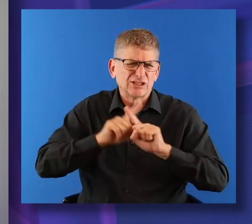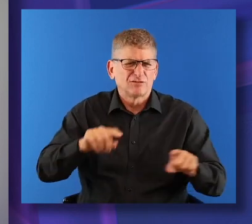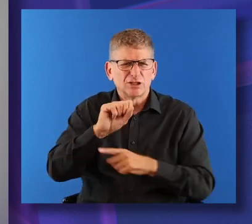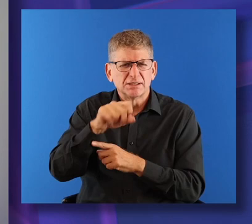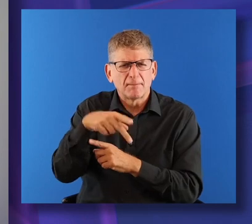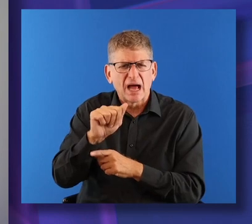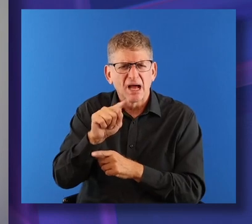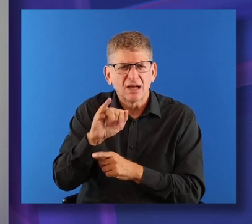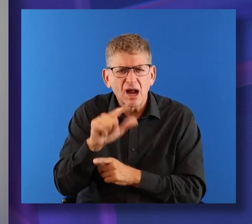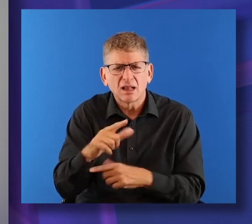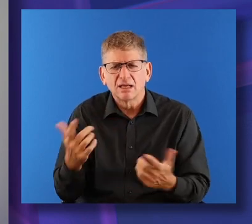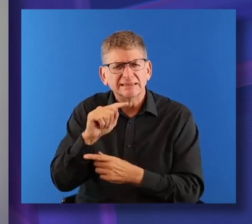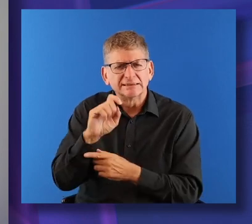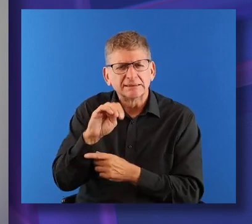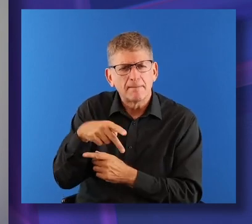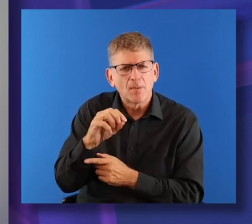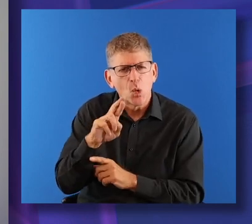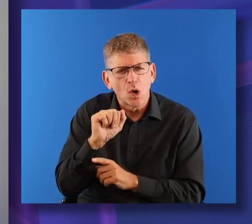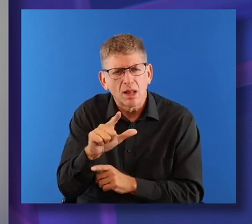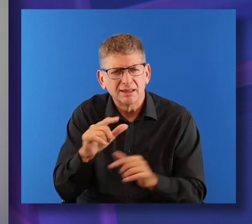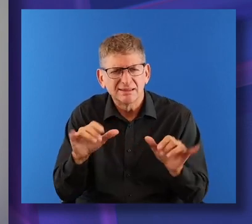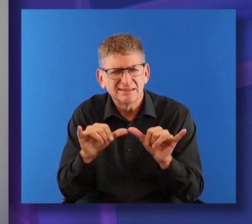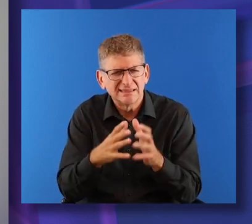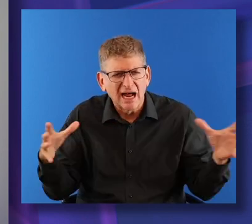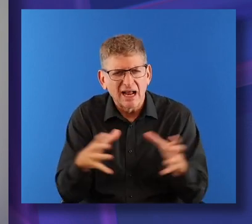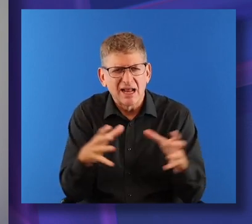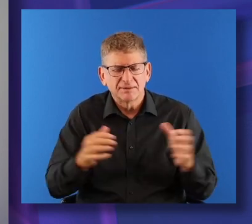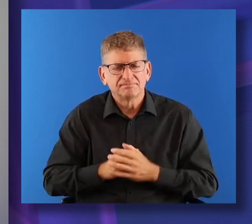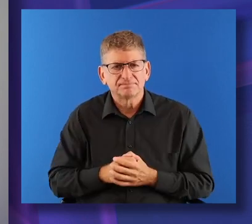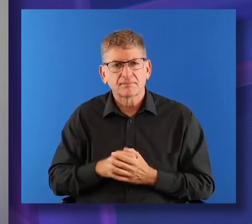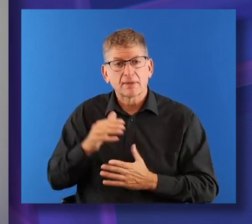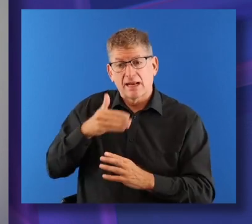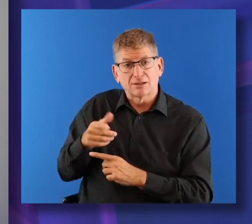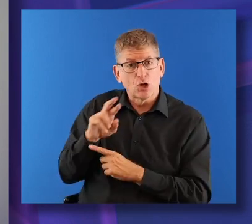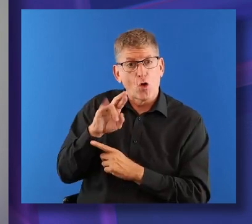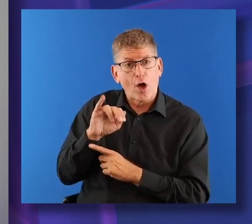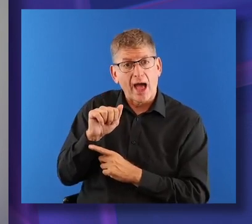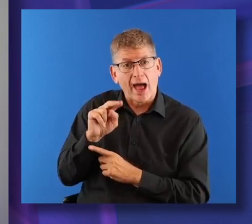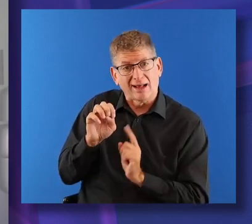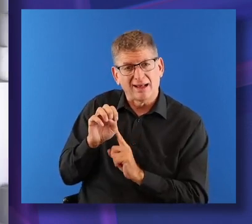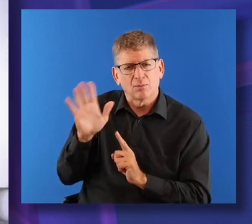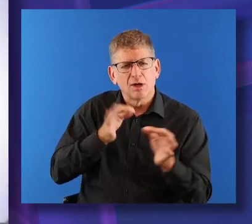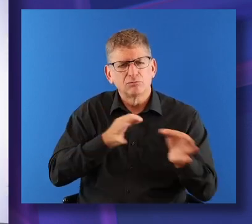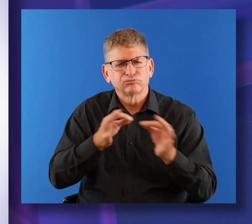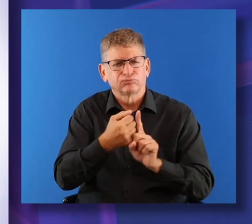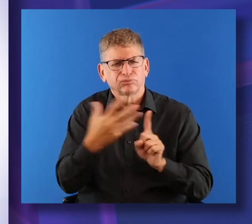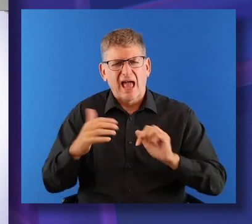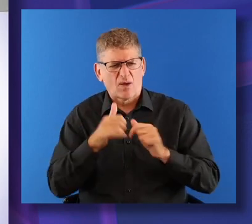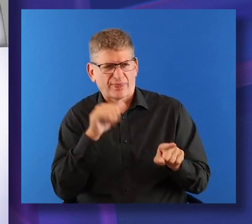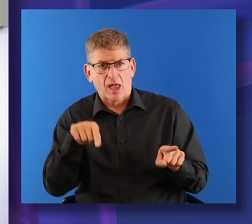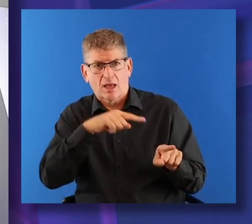can be applied to molecular simulation and in particular to catalysis.